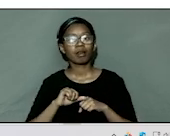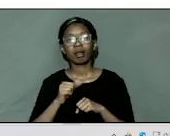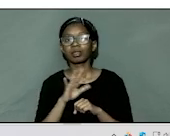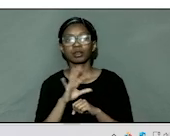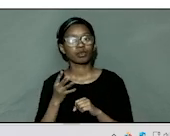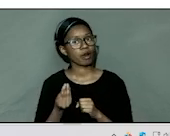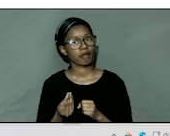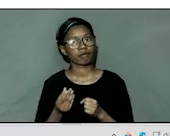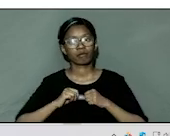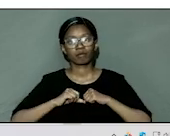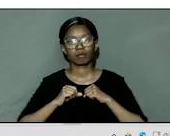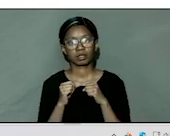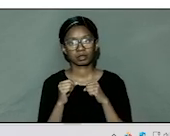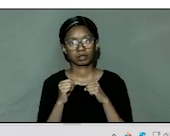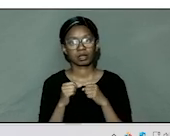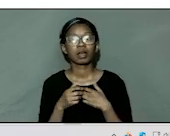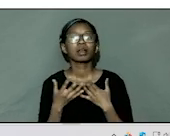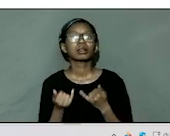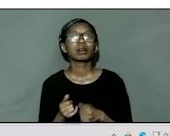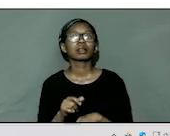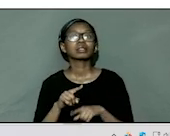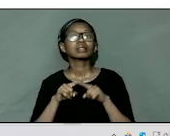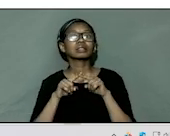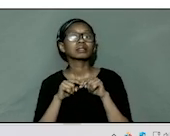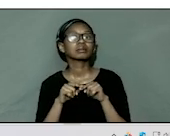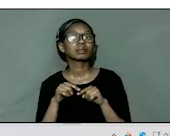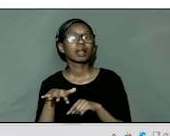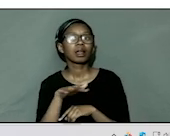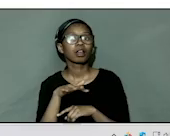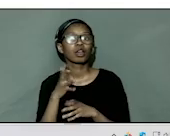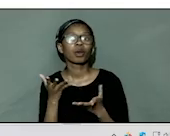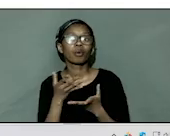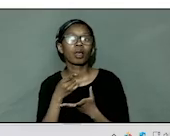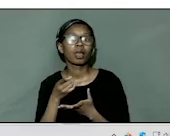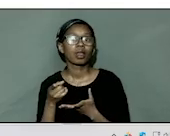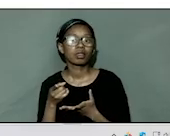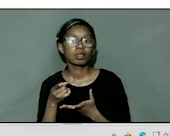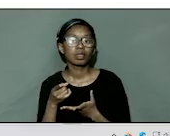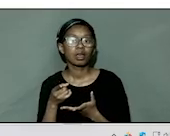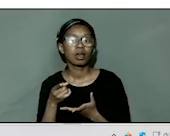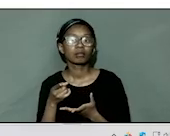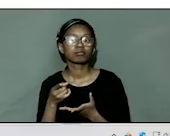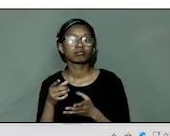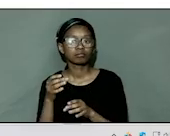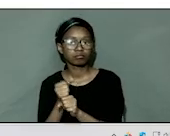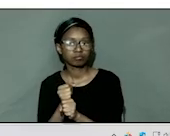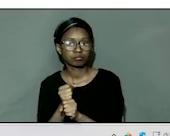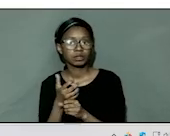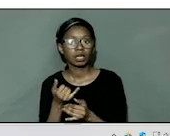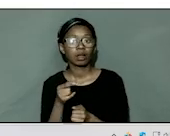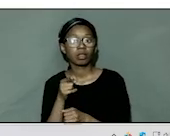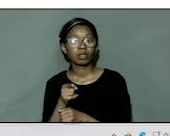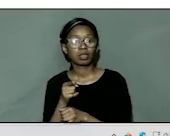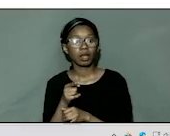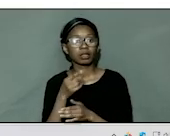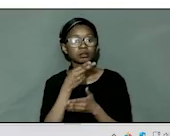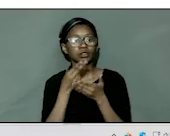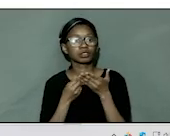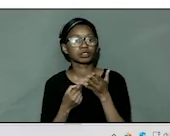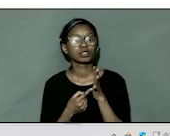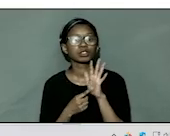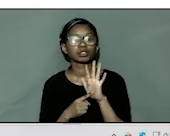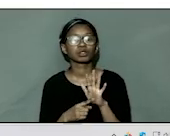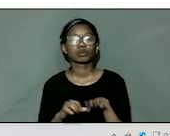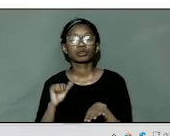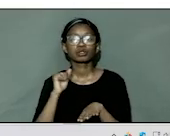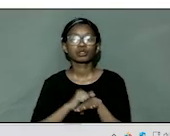wings, depending on the area where they are found. Now, the diagram below shows